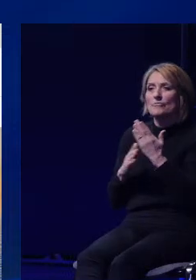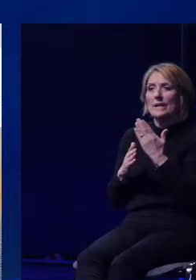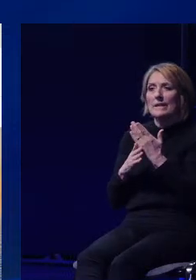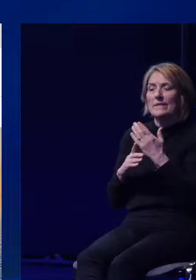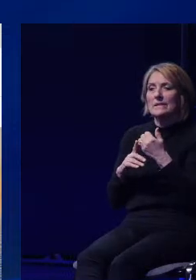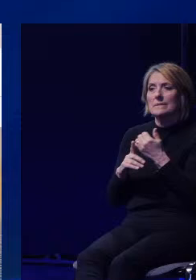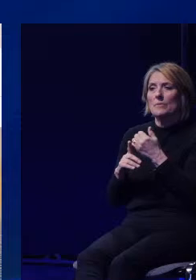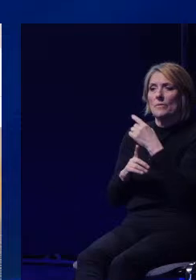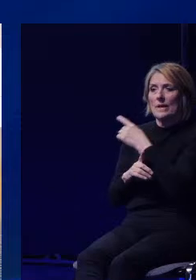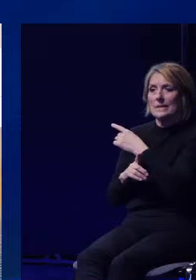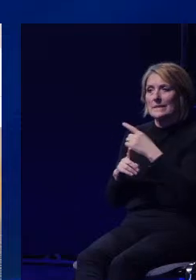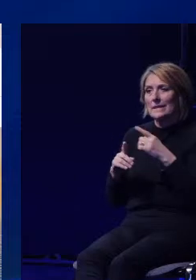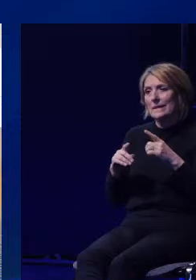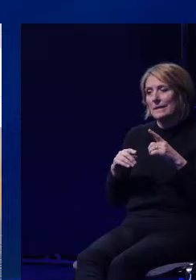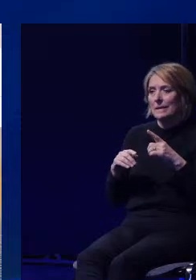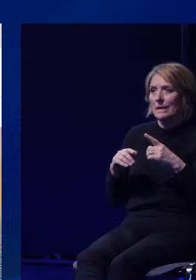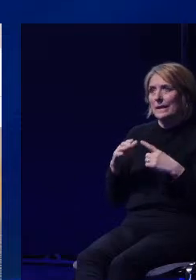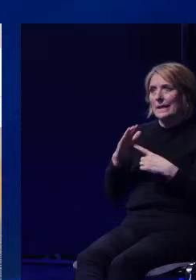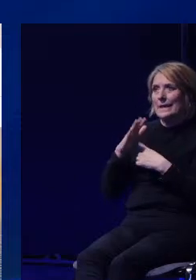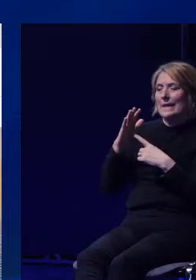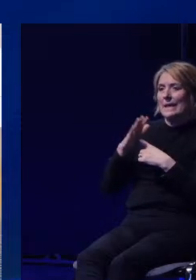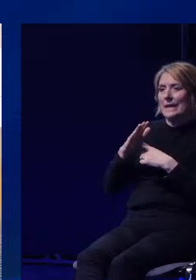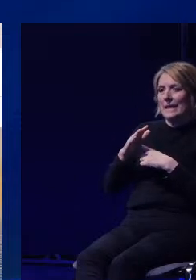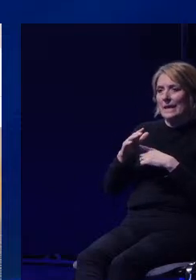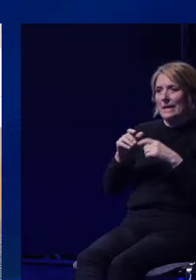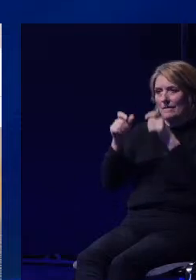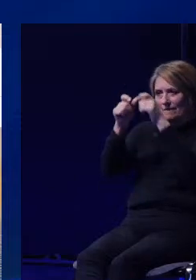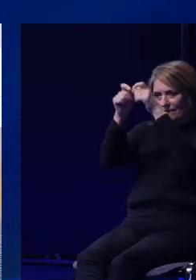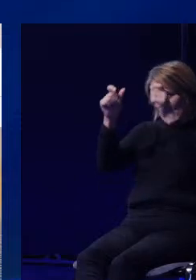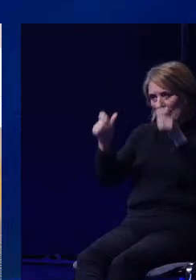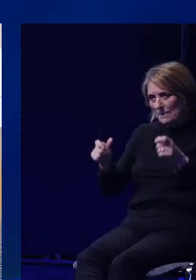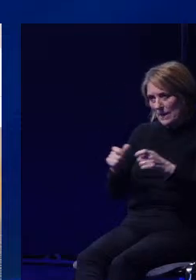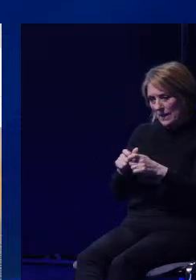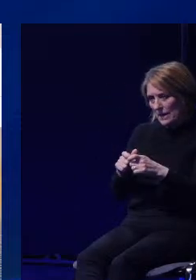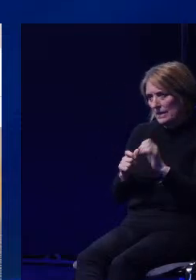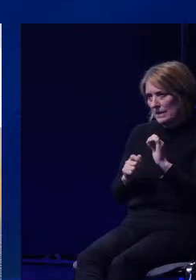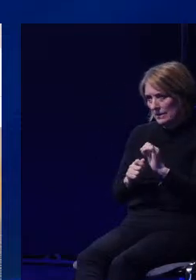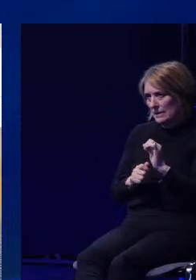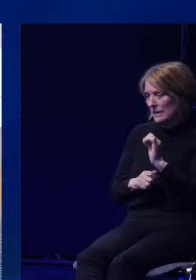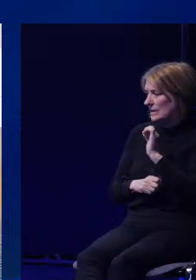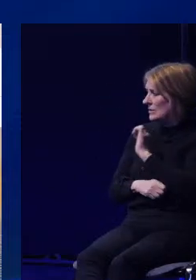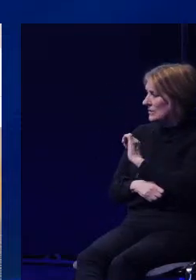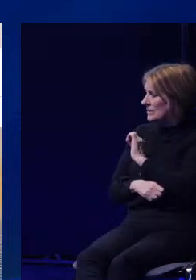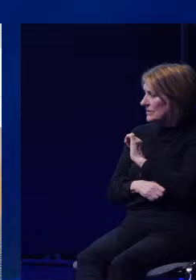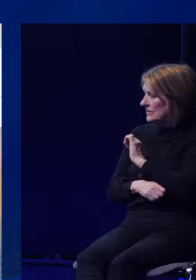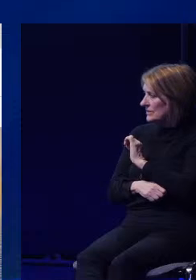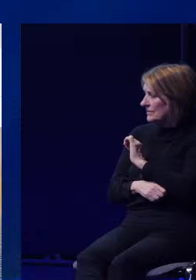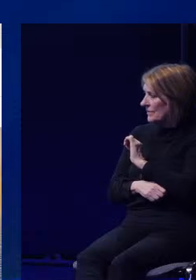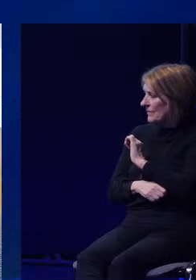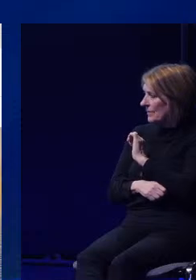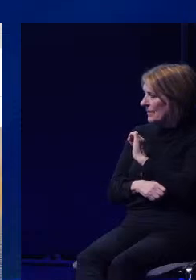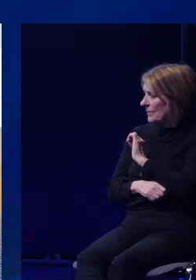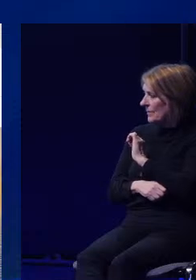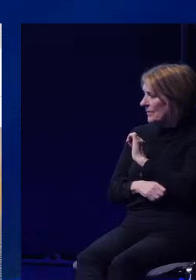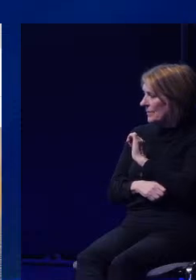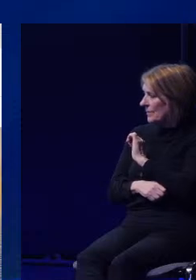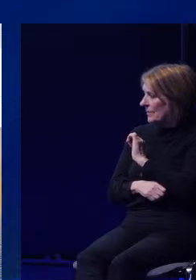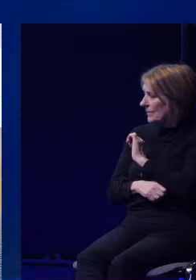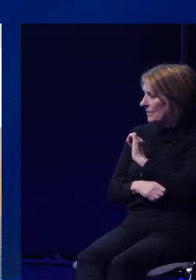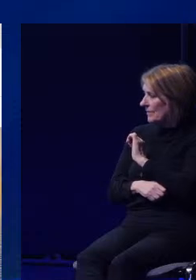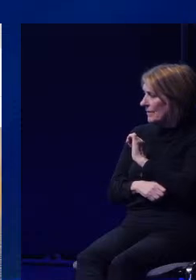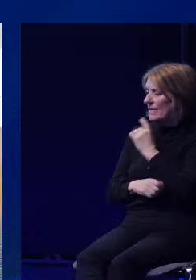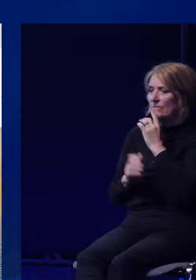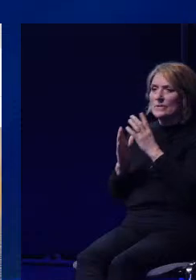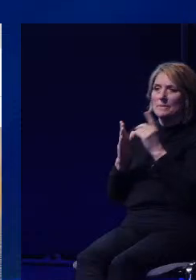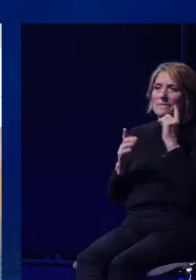great topic. Most people hate it out of the box. In our case, we like to think that we've built something that is a bit easier to use. So let's just say I want to